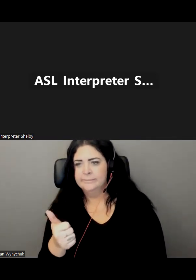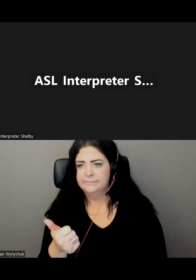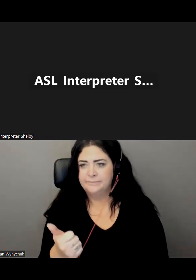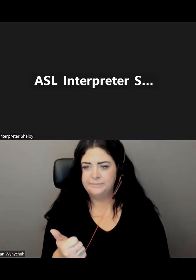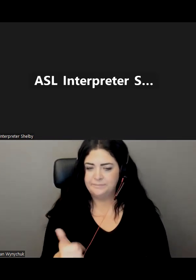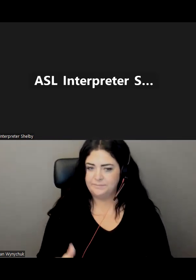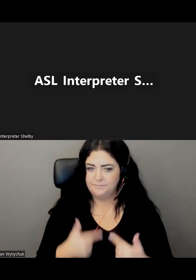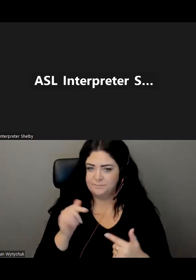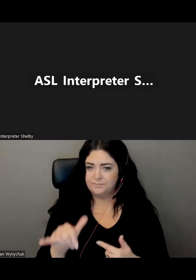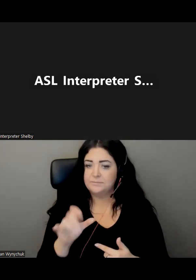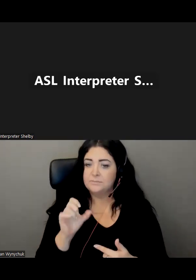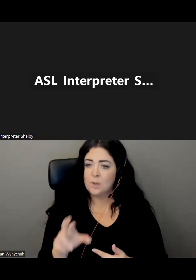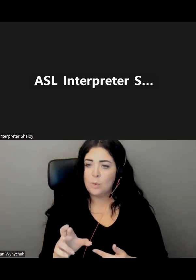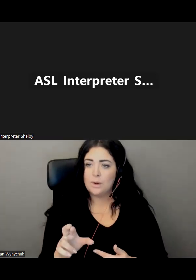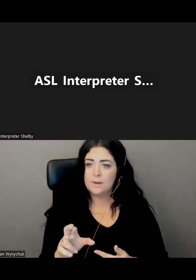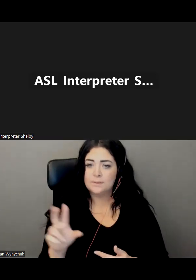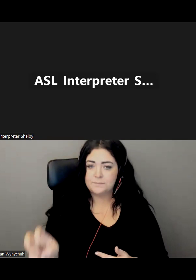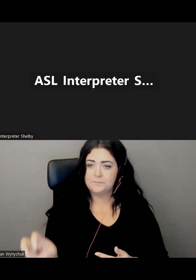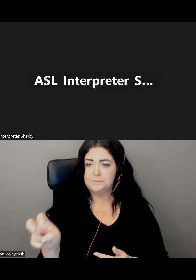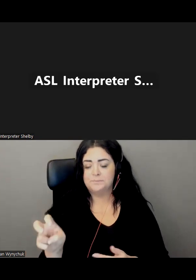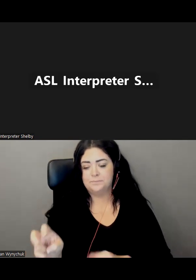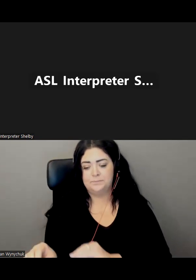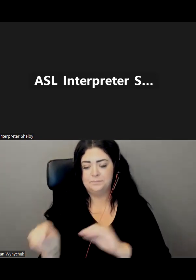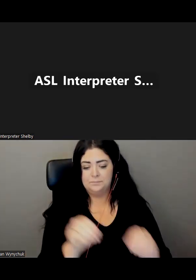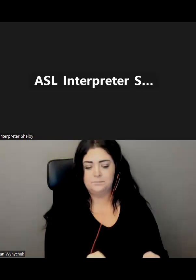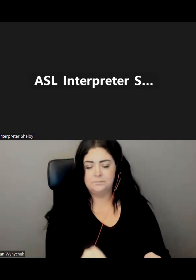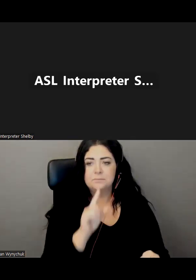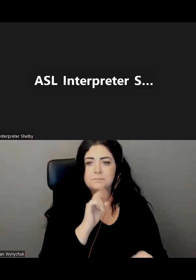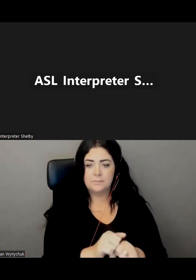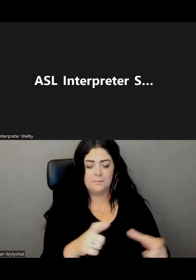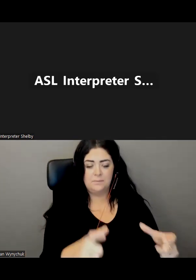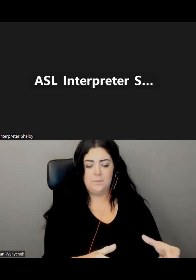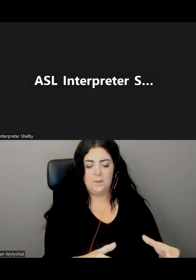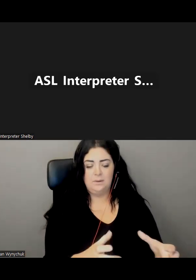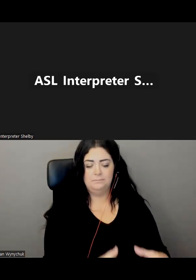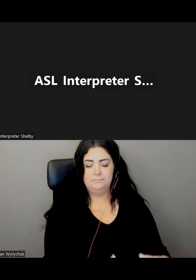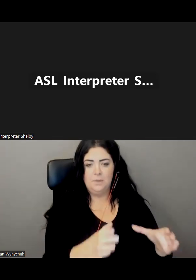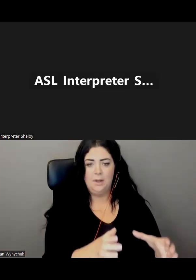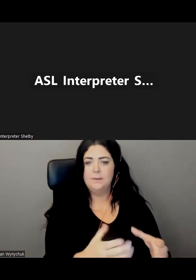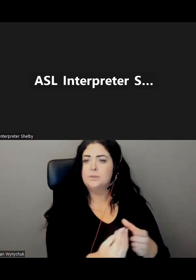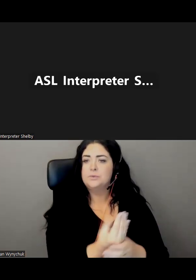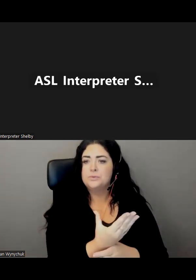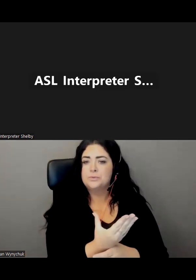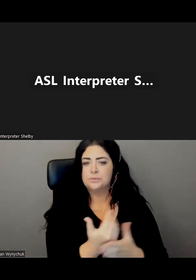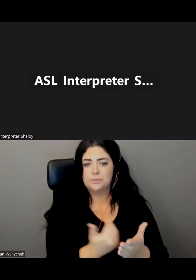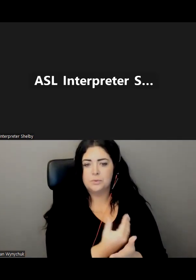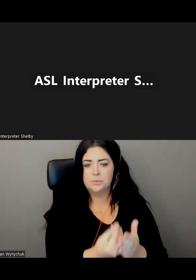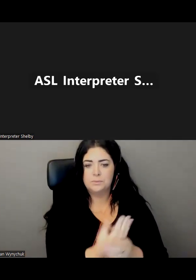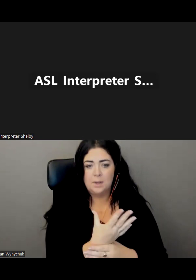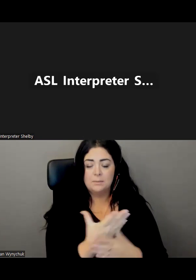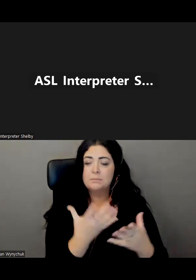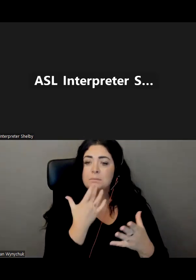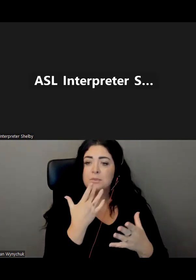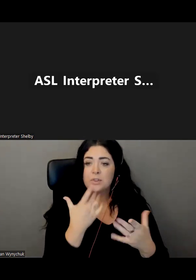there like that, or you can transfer it into a pot and you can have a new soil grown plant. If you want it to grow a lot